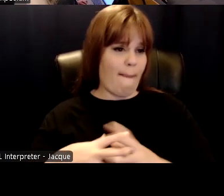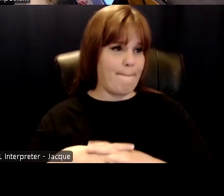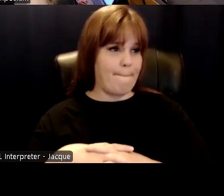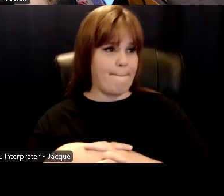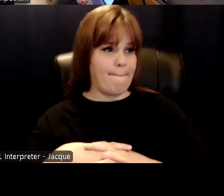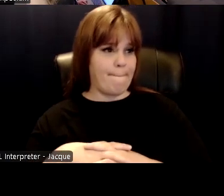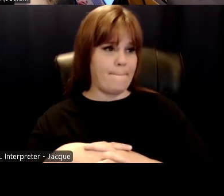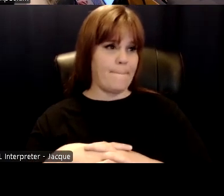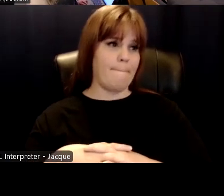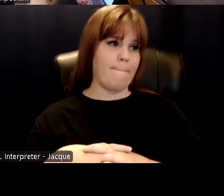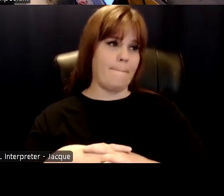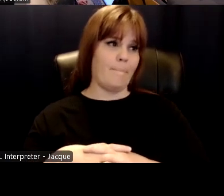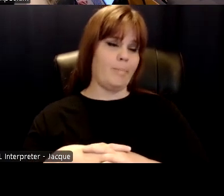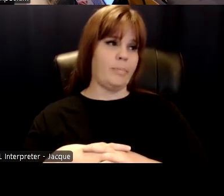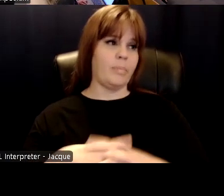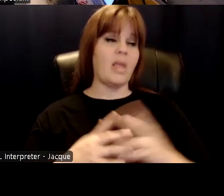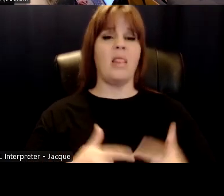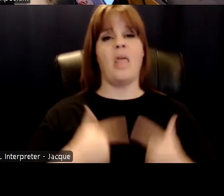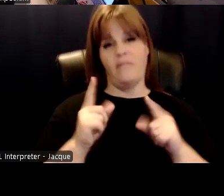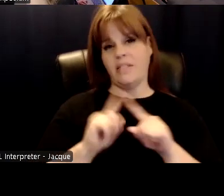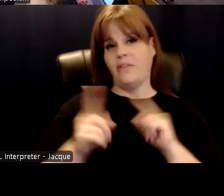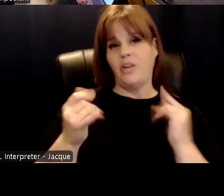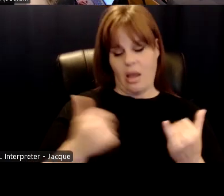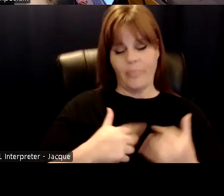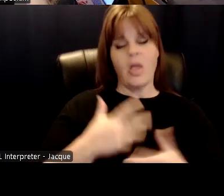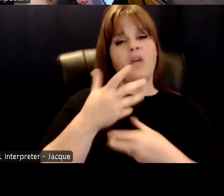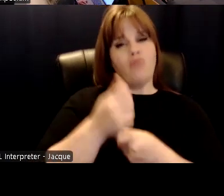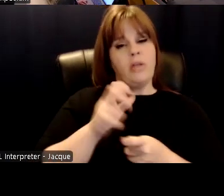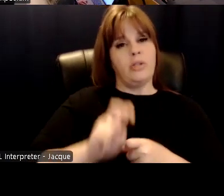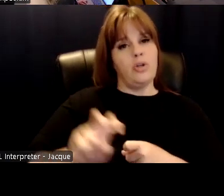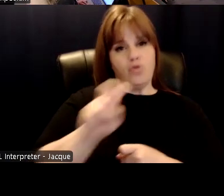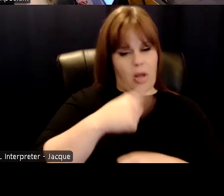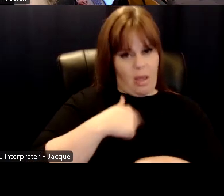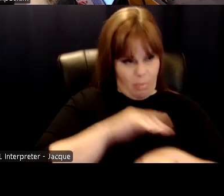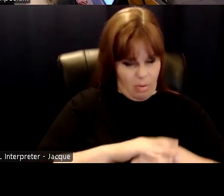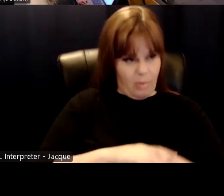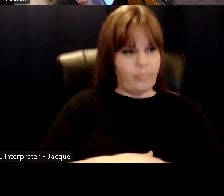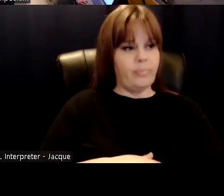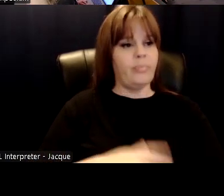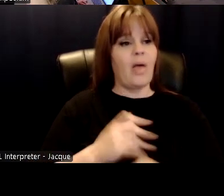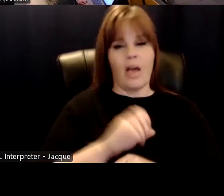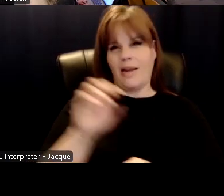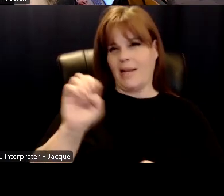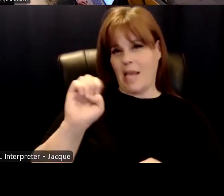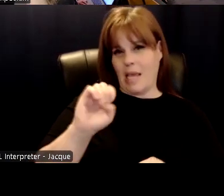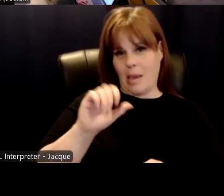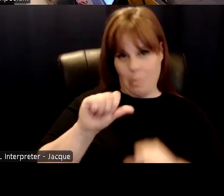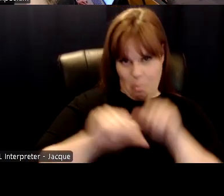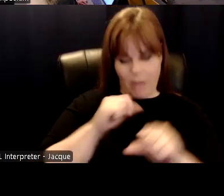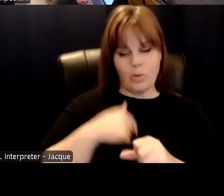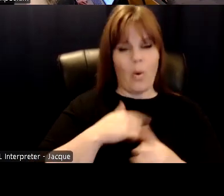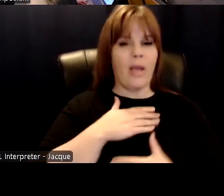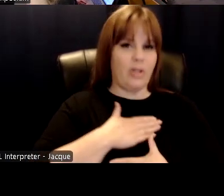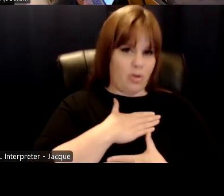So life is different now. I've learned to trust the journey that I'm on. I got an e-bike so I can enjoy one of my husband